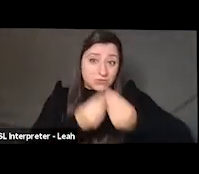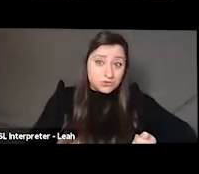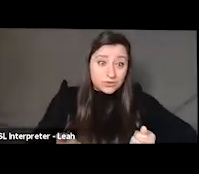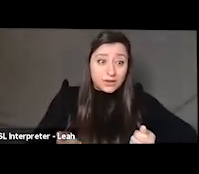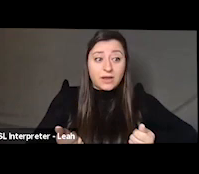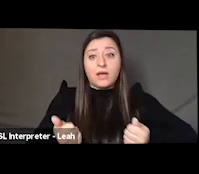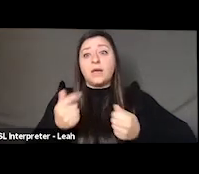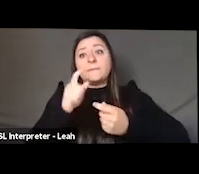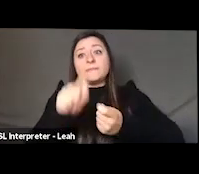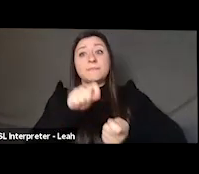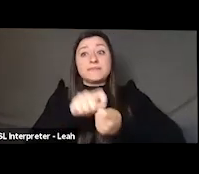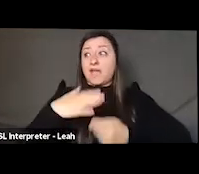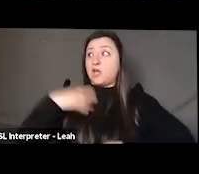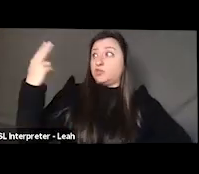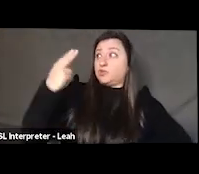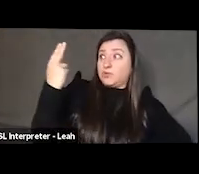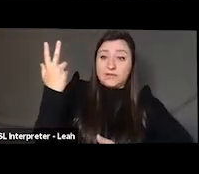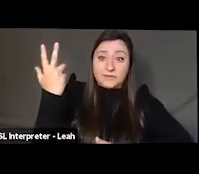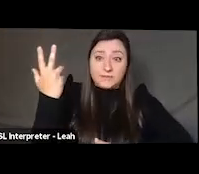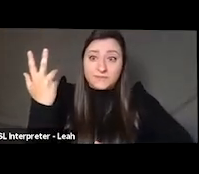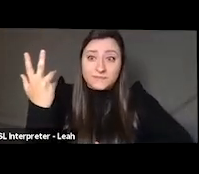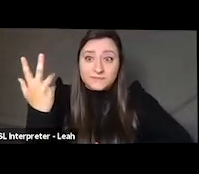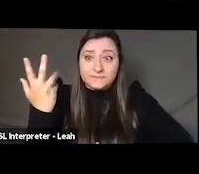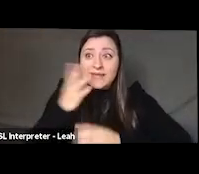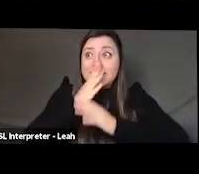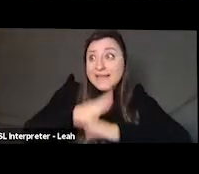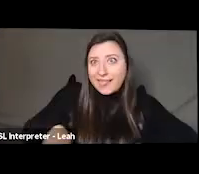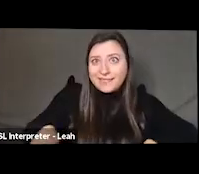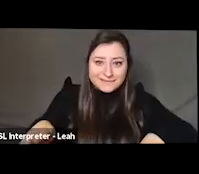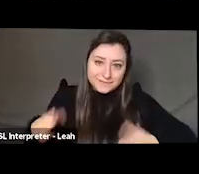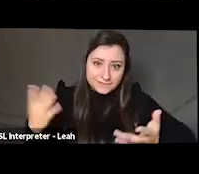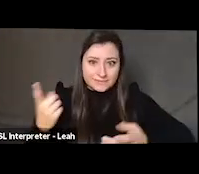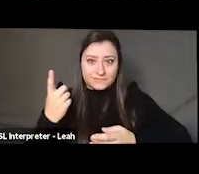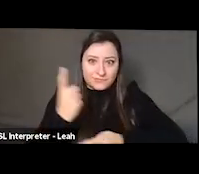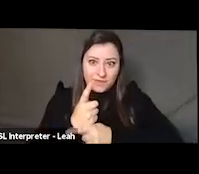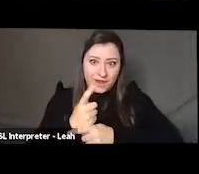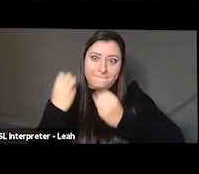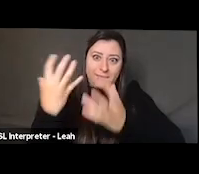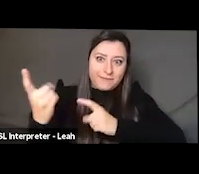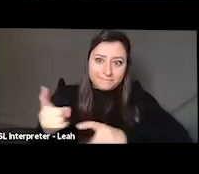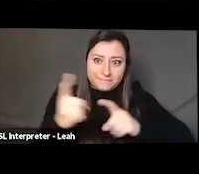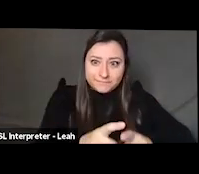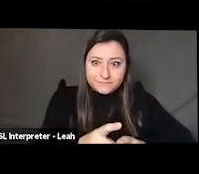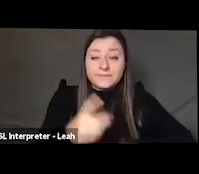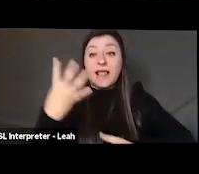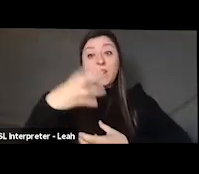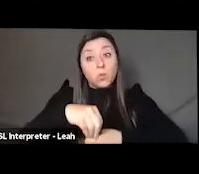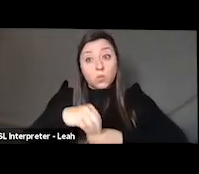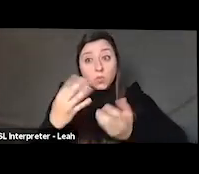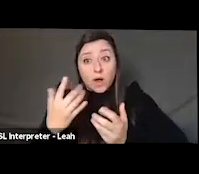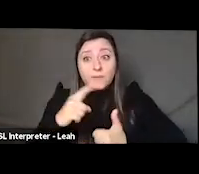because specifically our historical narrative silences many aspects of Lebanese history, including